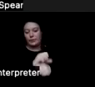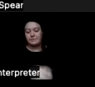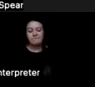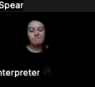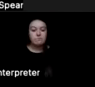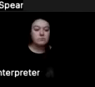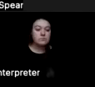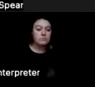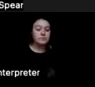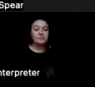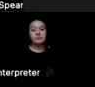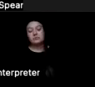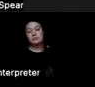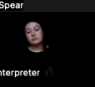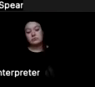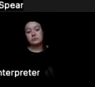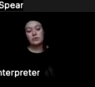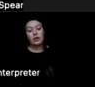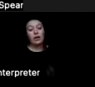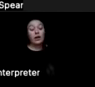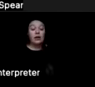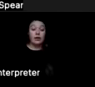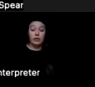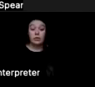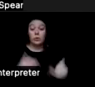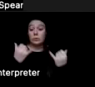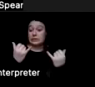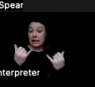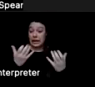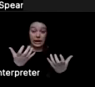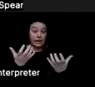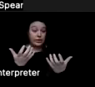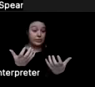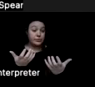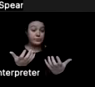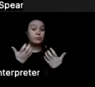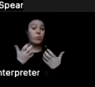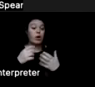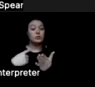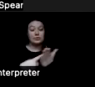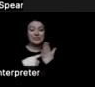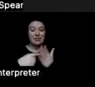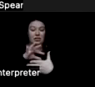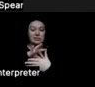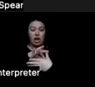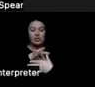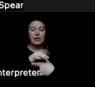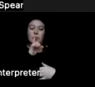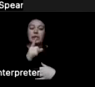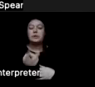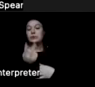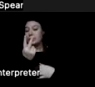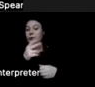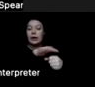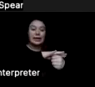So the content that we want to be sharing about today can really fall under one of 2 categories. The first is those